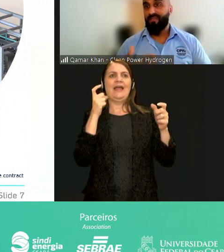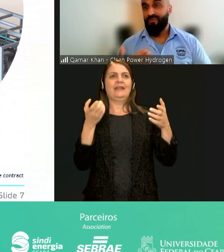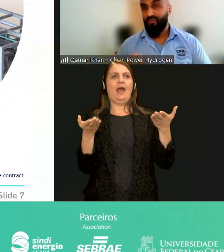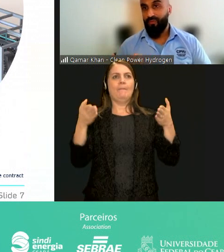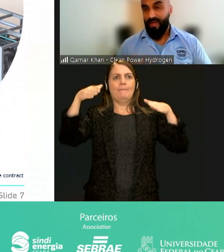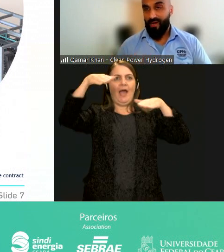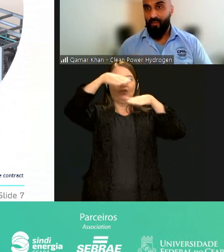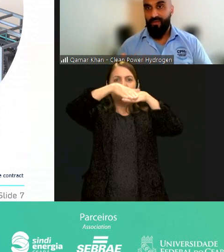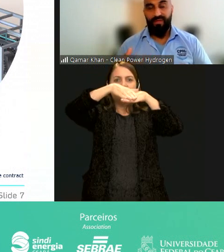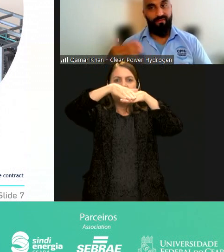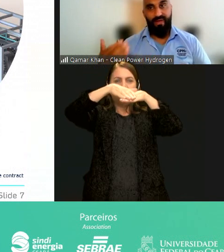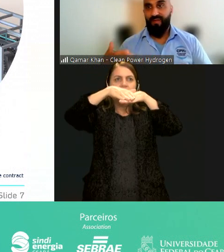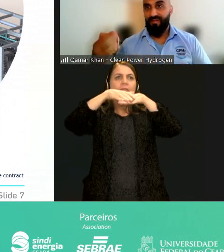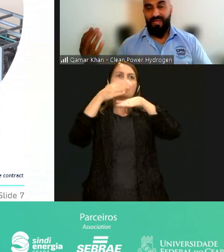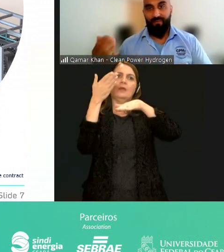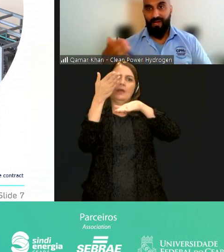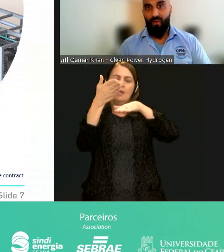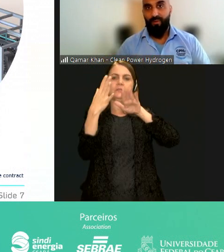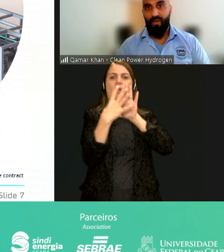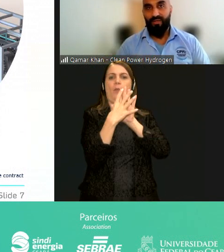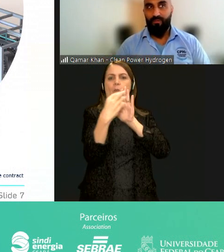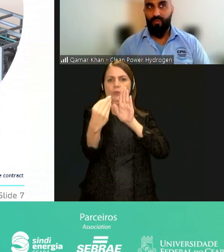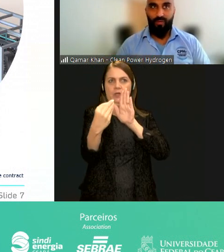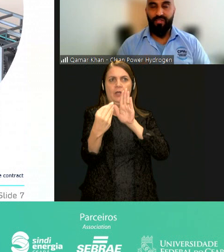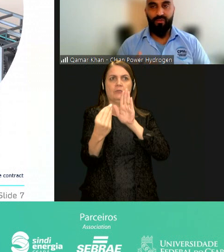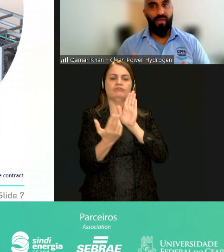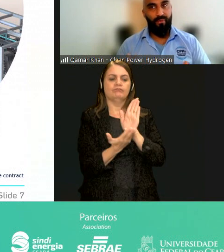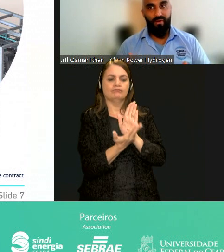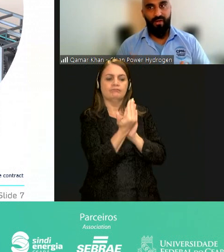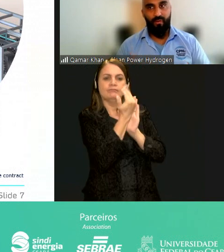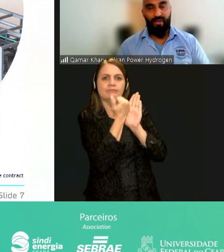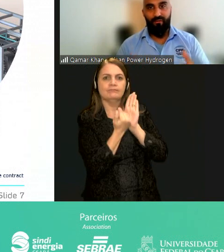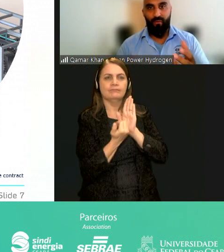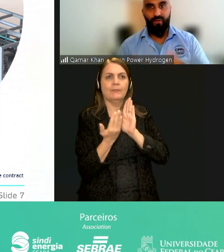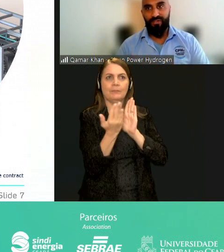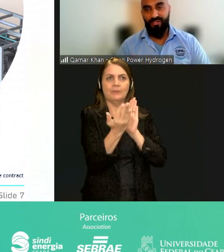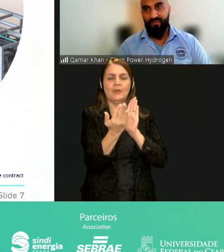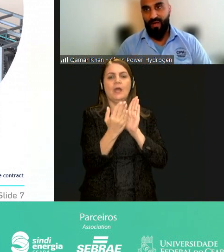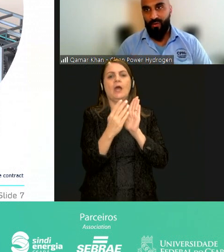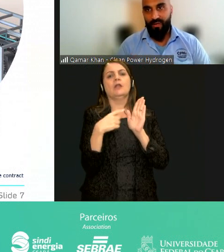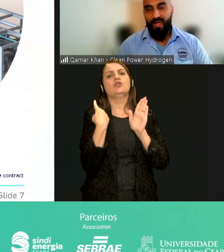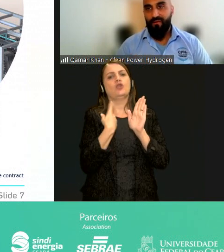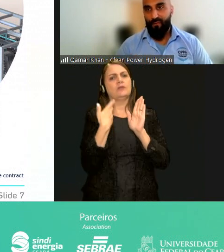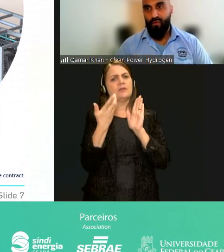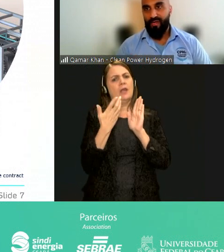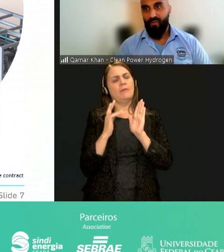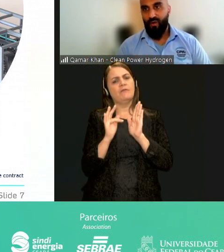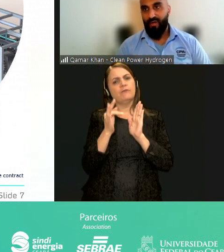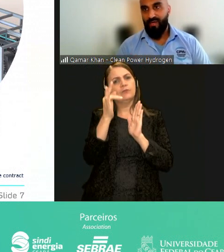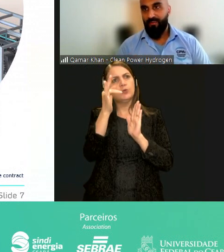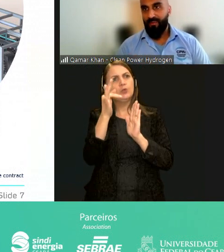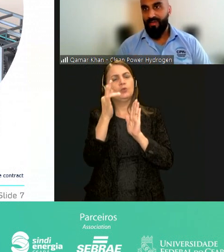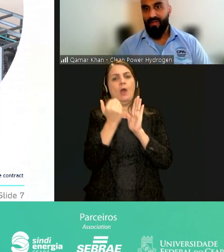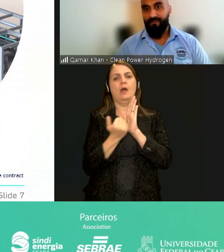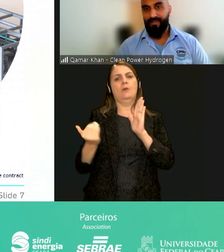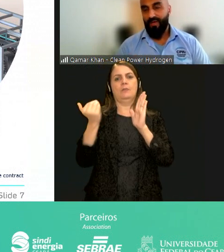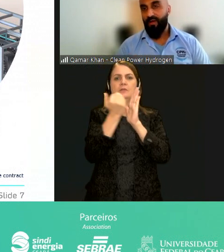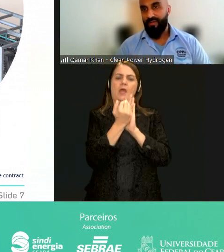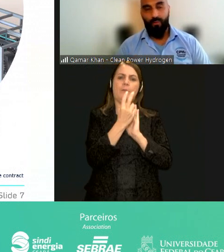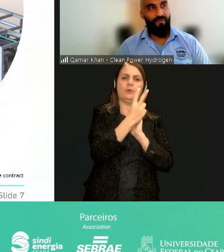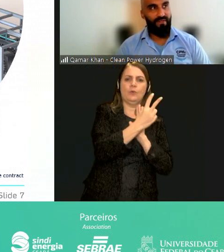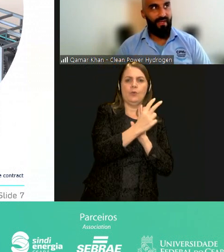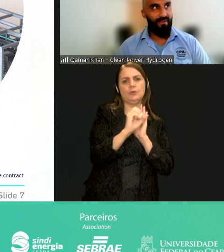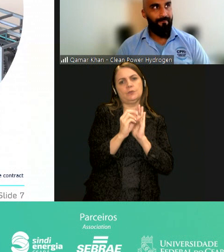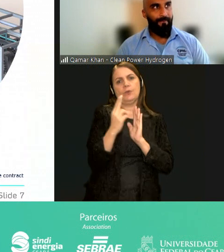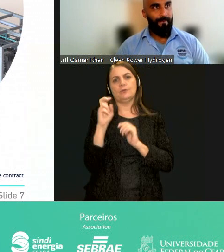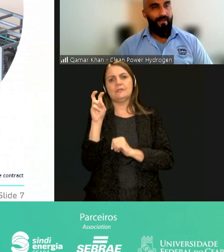to 2 megawatt, then to 5 and 10 megawatt blocks, and we want to do that pretty quickly if we want to achieve our 4 gigawatt target that